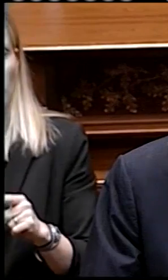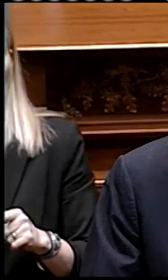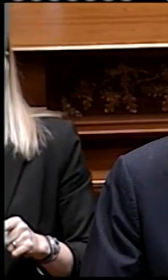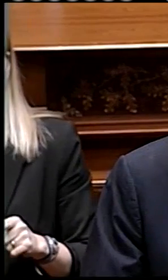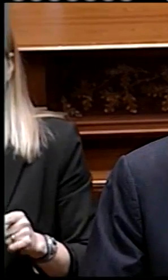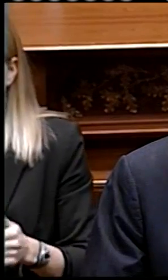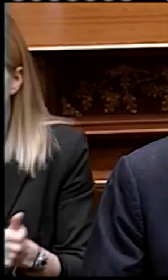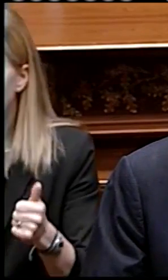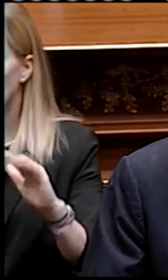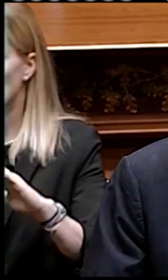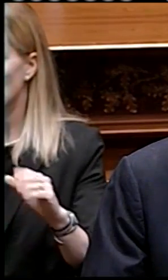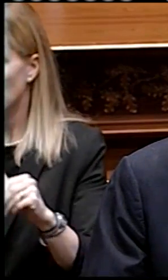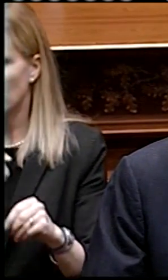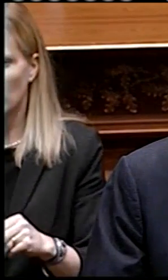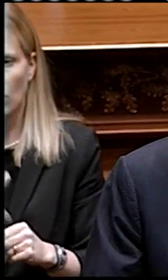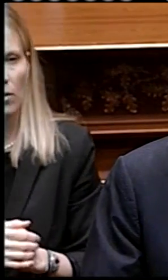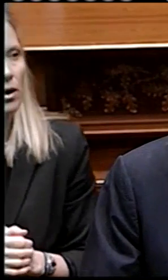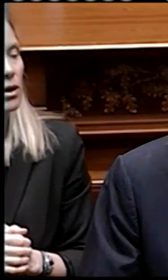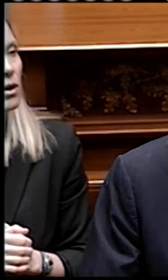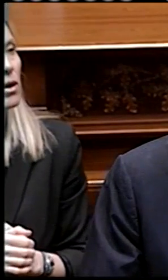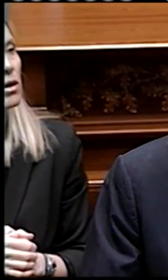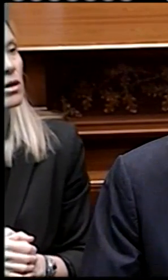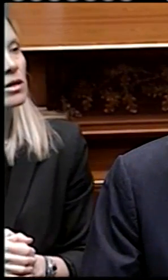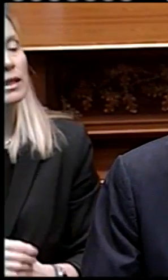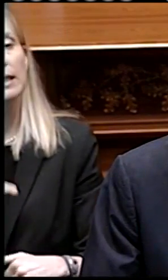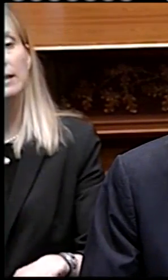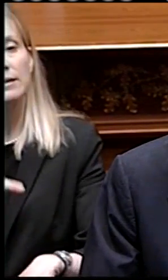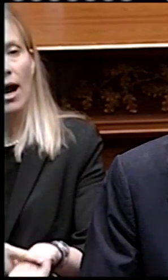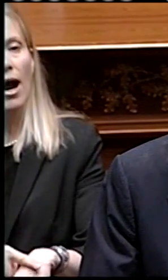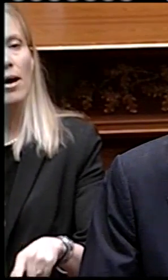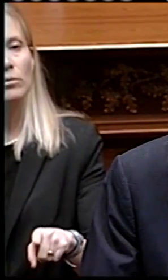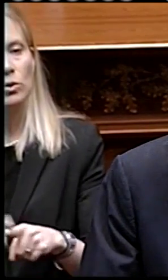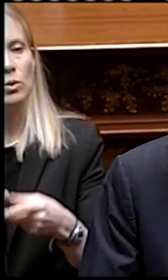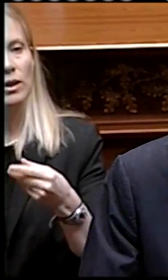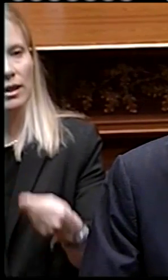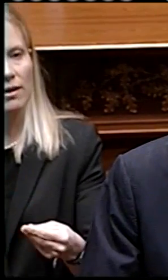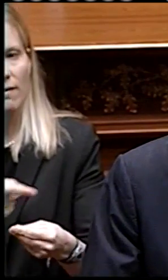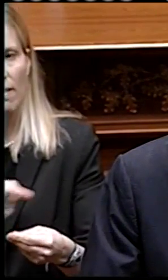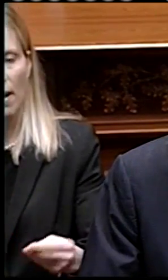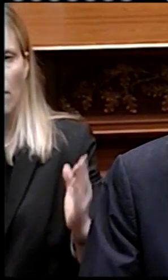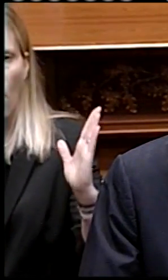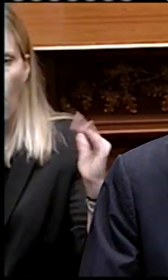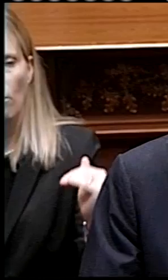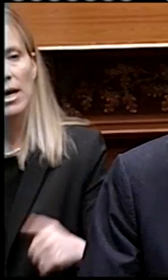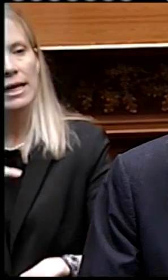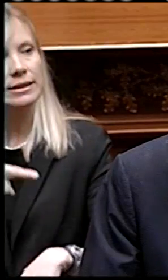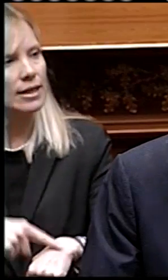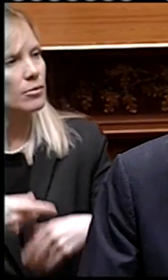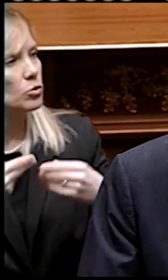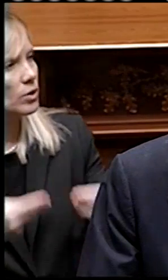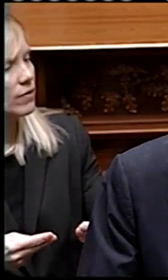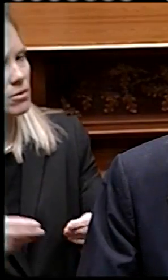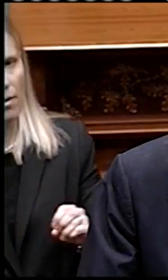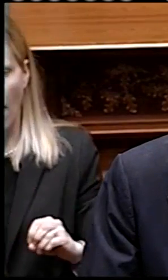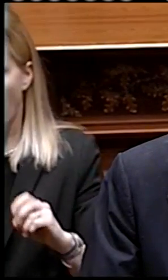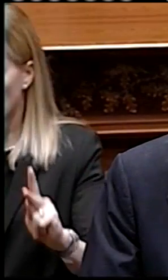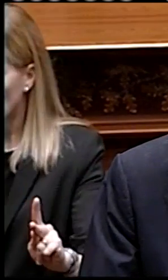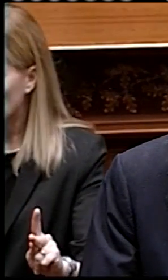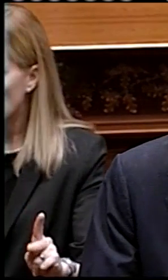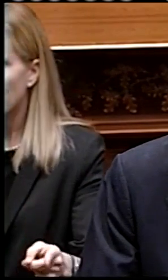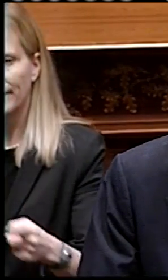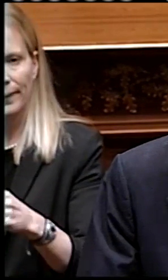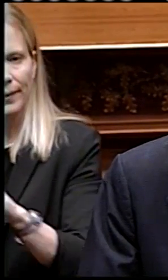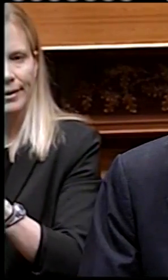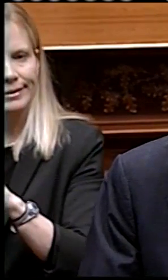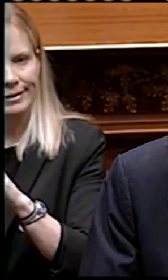every community in Illinois. It's time to give them hope. It's time to give them the opportunity to